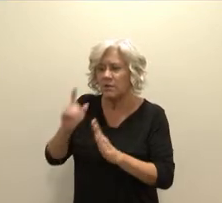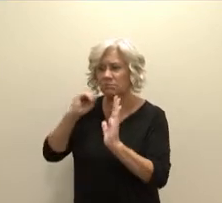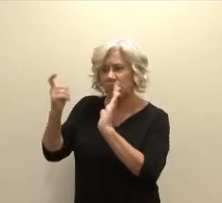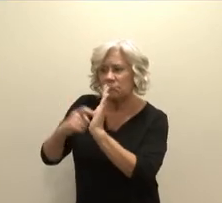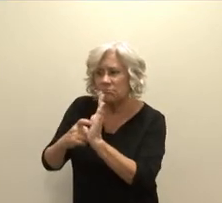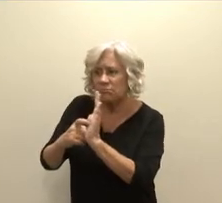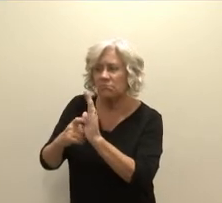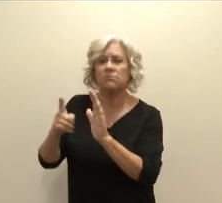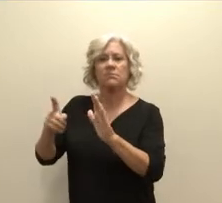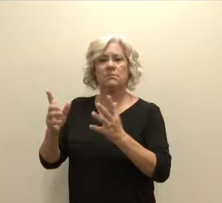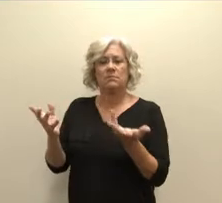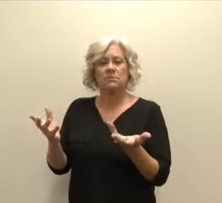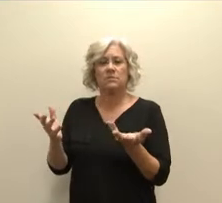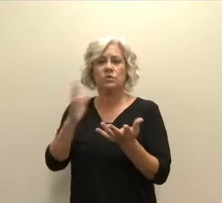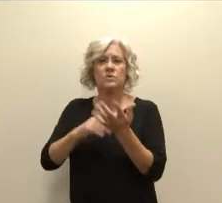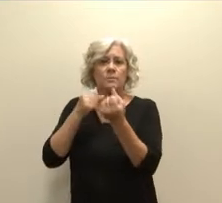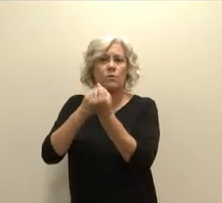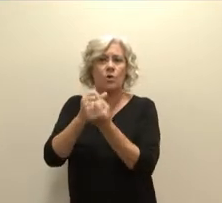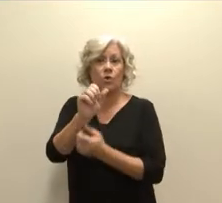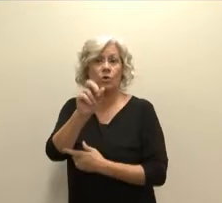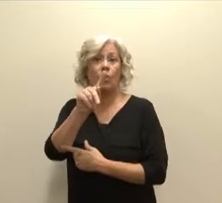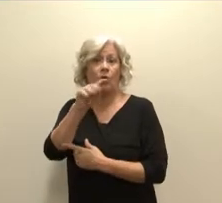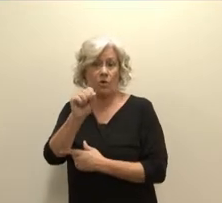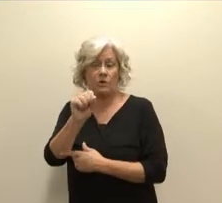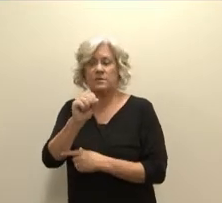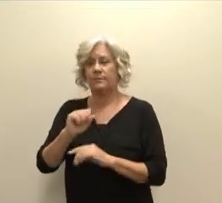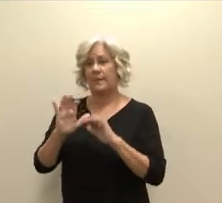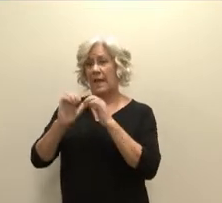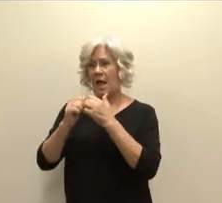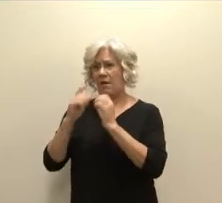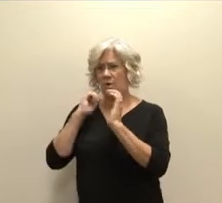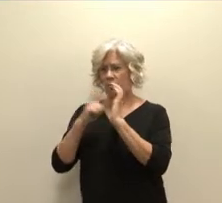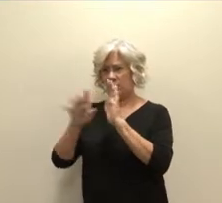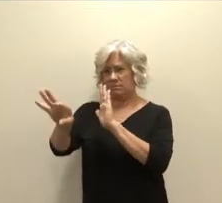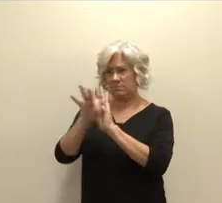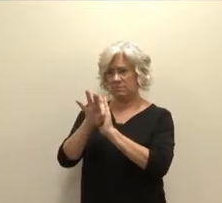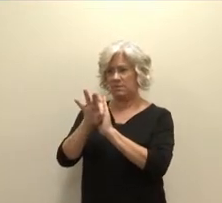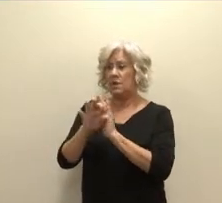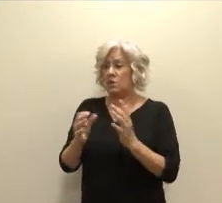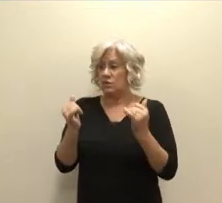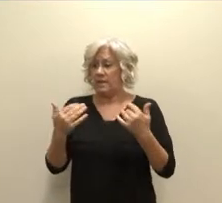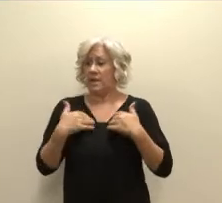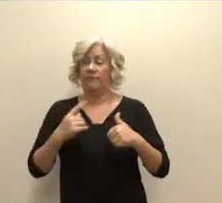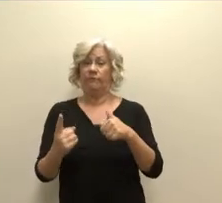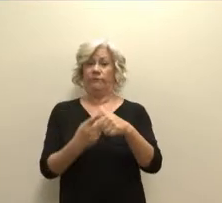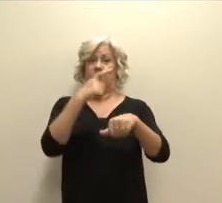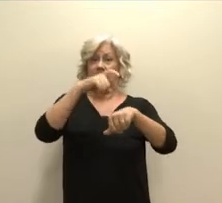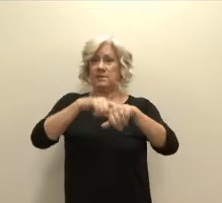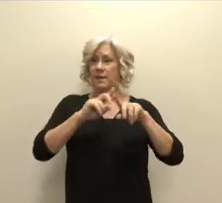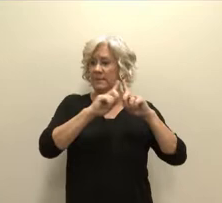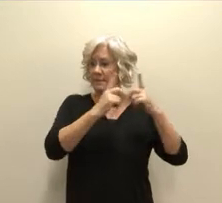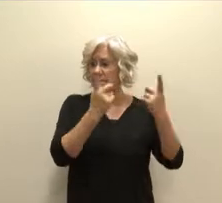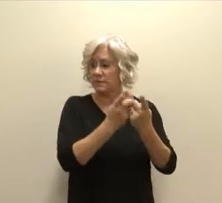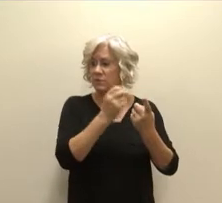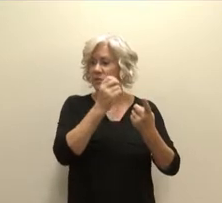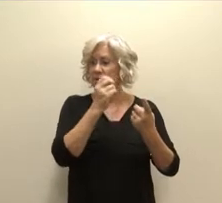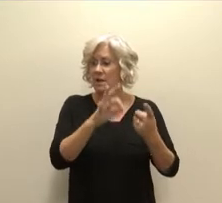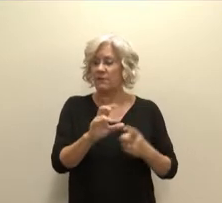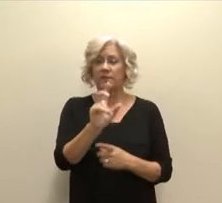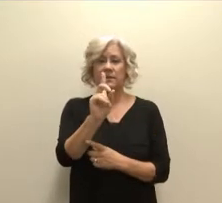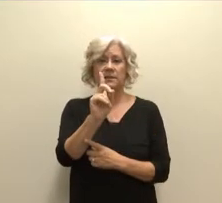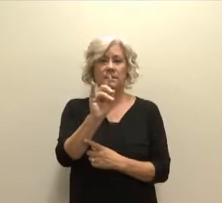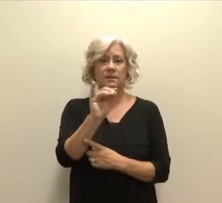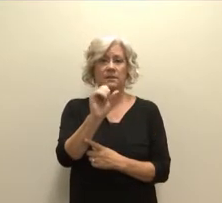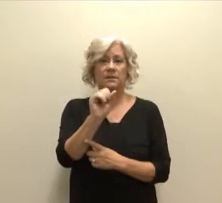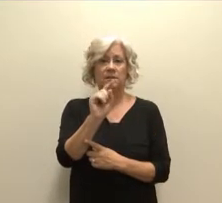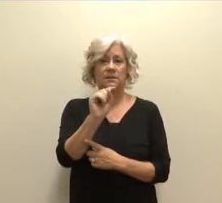in their community. One way in which they do this is with this year's inaugural list of districts of distinction. Out of the